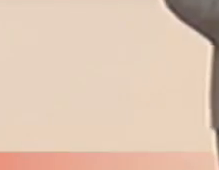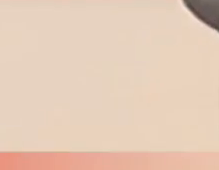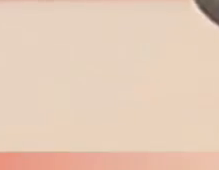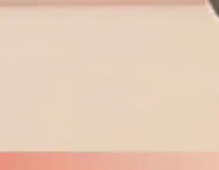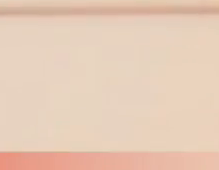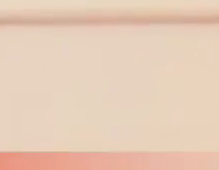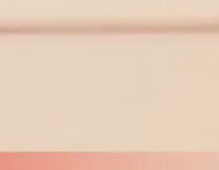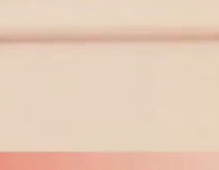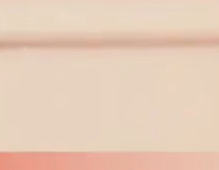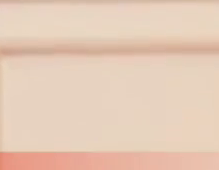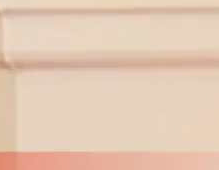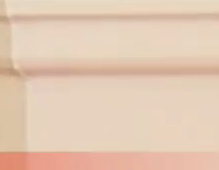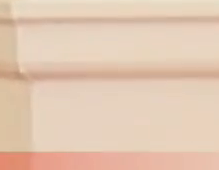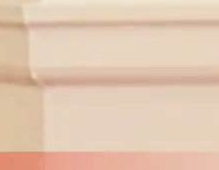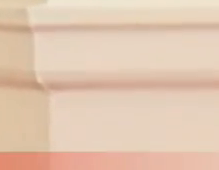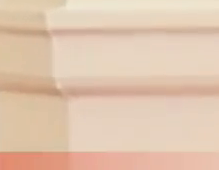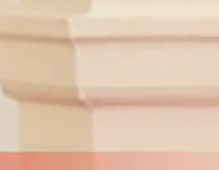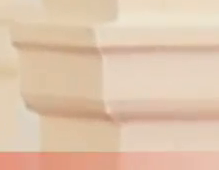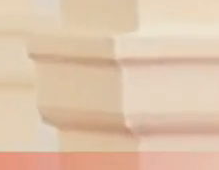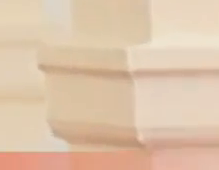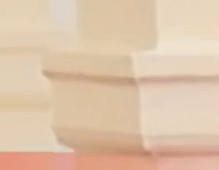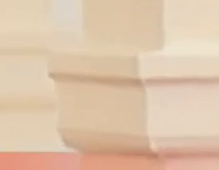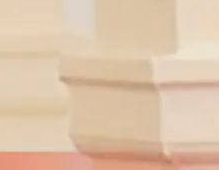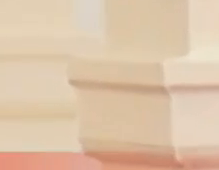Good afternoon, everybody.